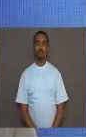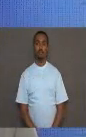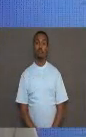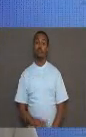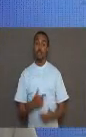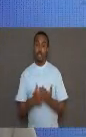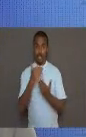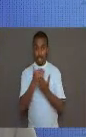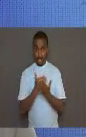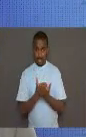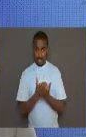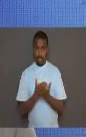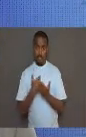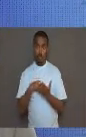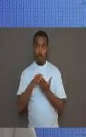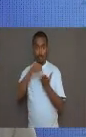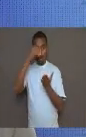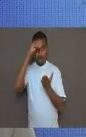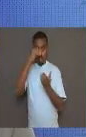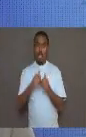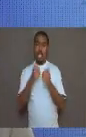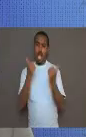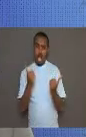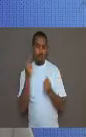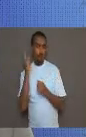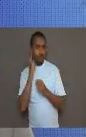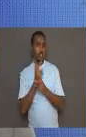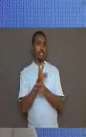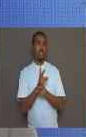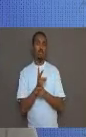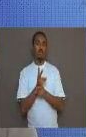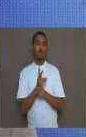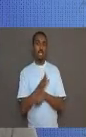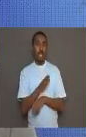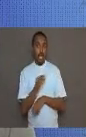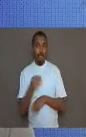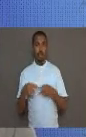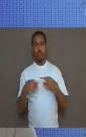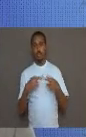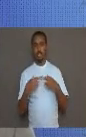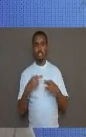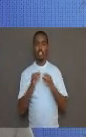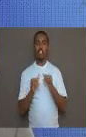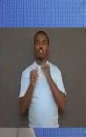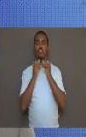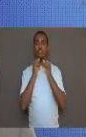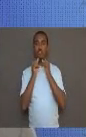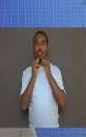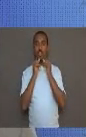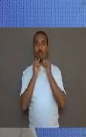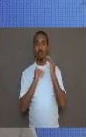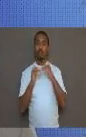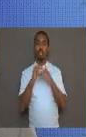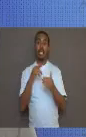In this lesson, we will learn how to listen carefully and relate the information that